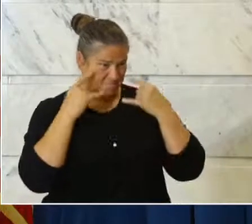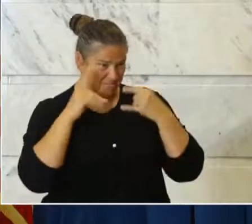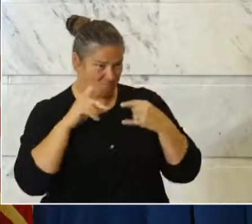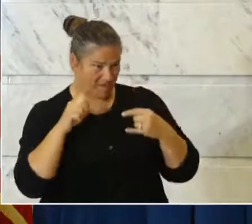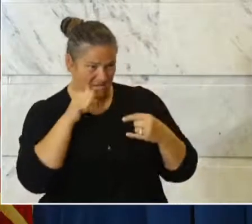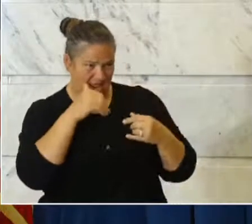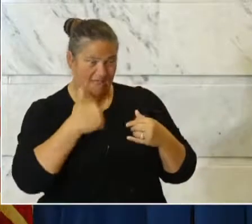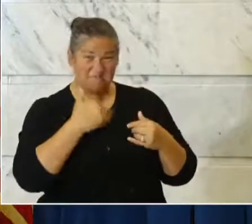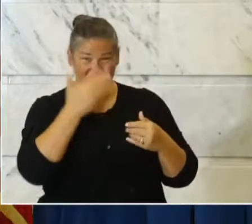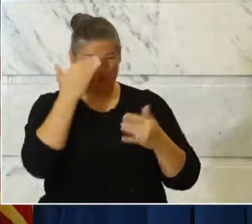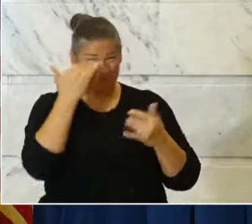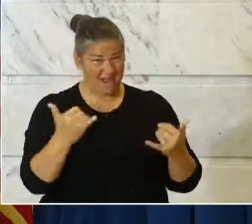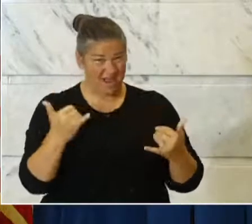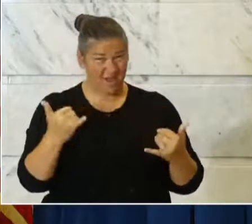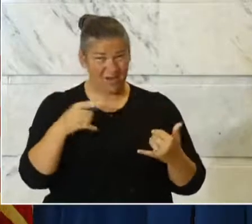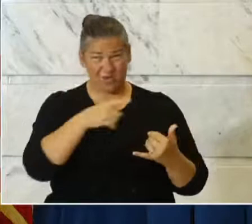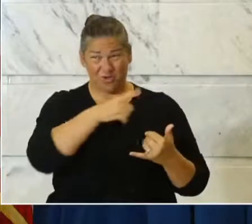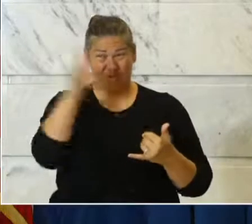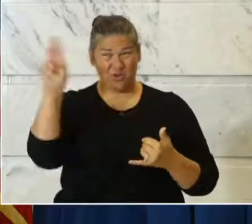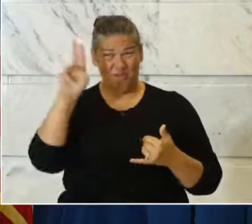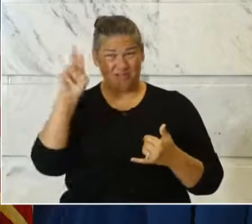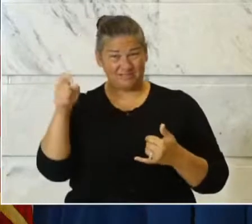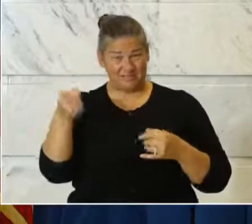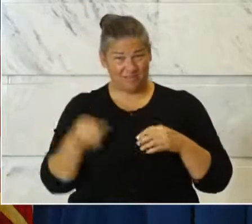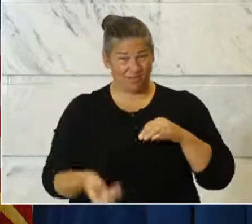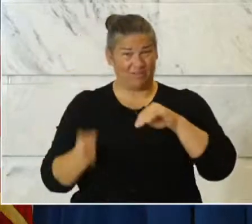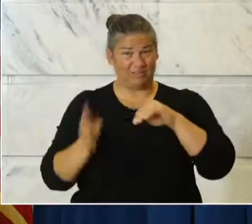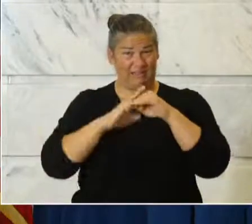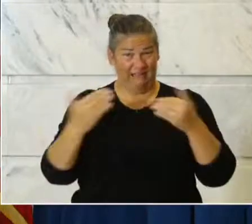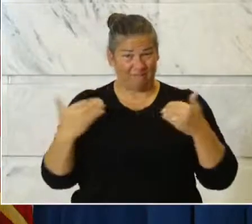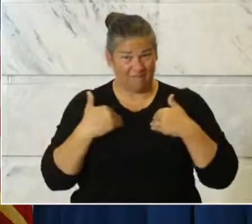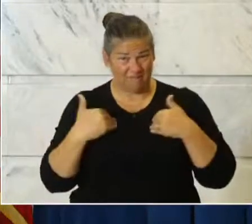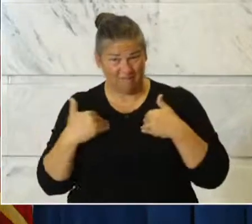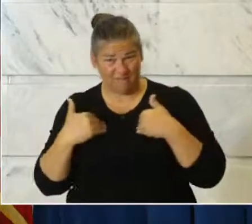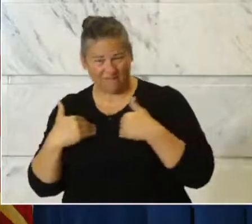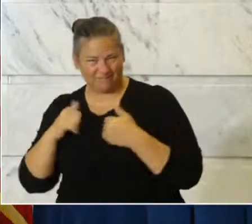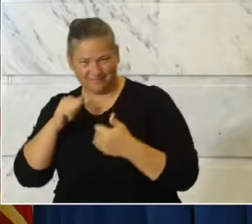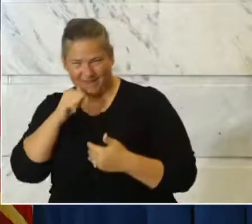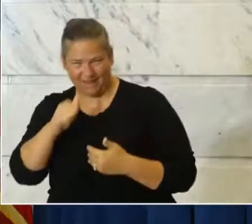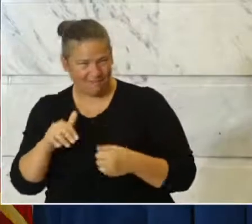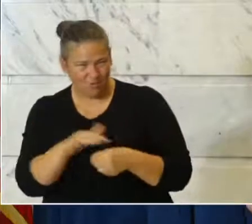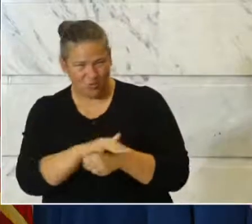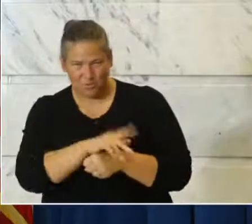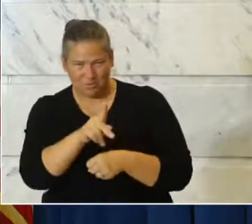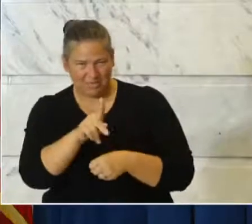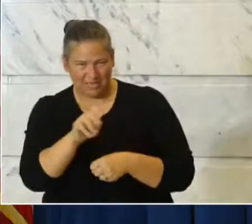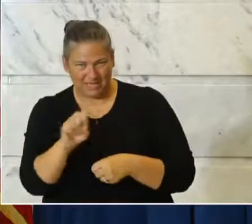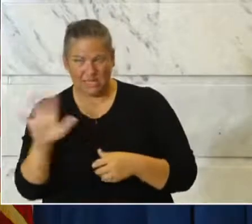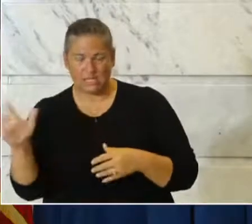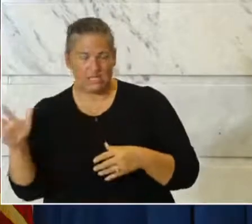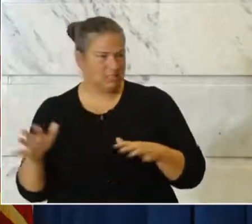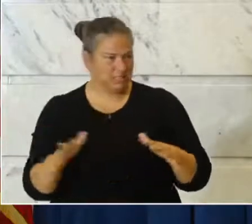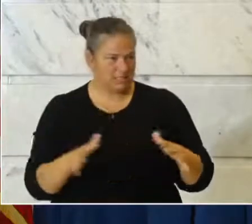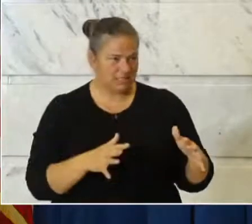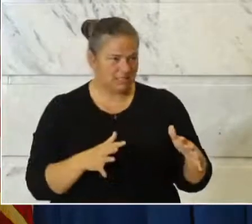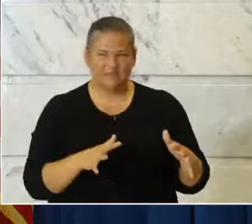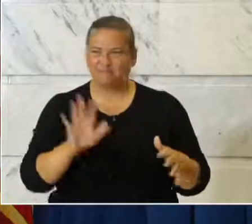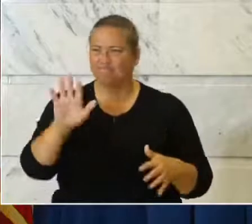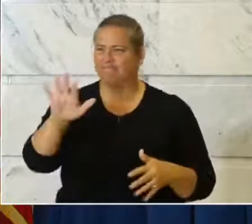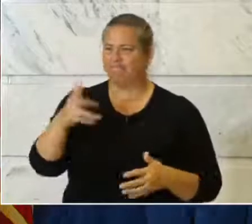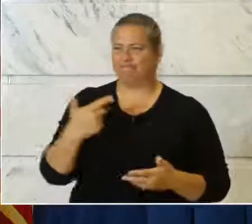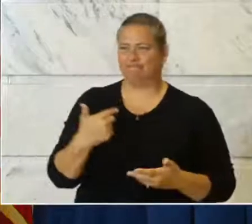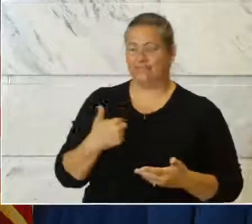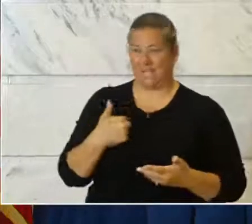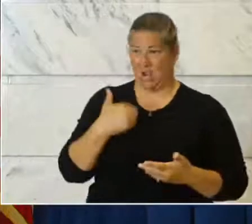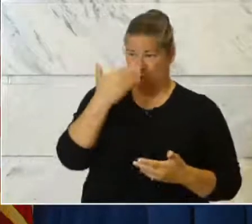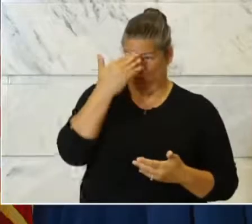still hasn't increased the capacity for producing protective equipment enough. And they're going to show up in there and they're going to have to tell family members they can't do what they know